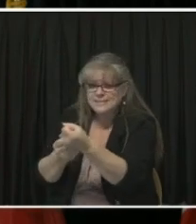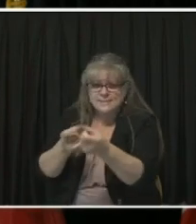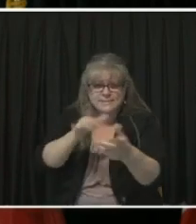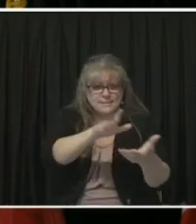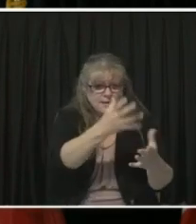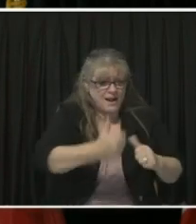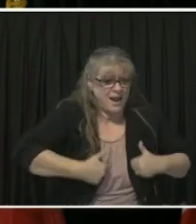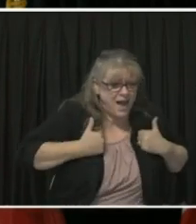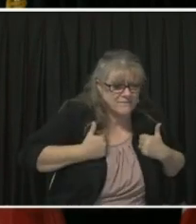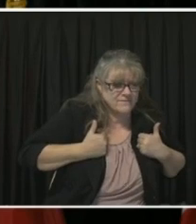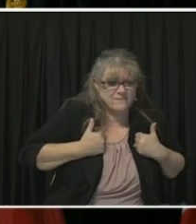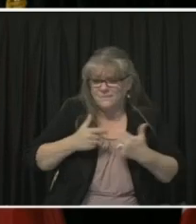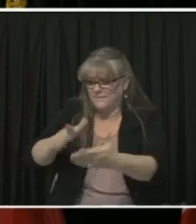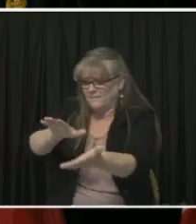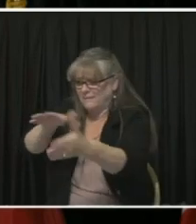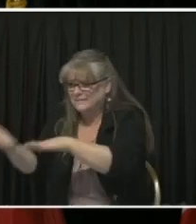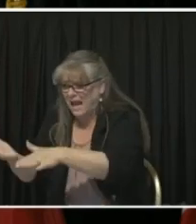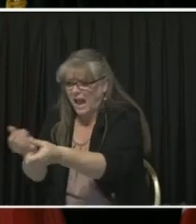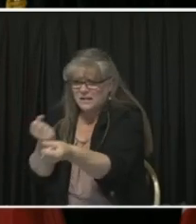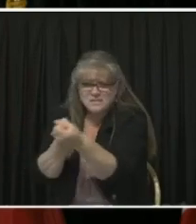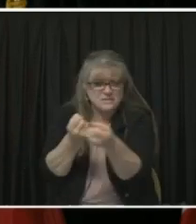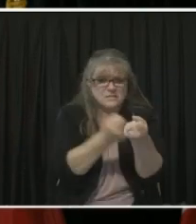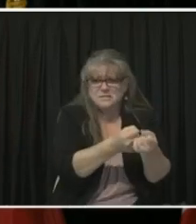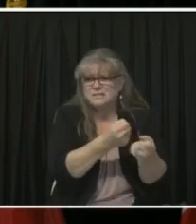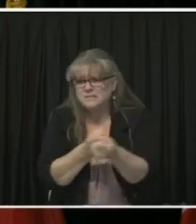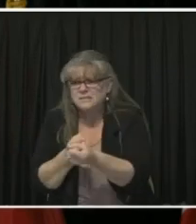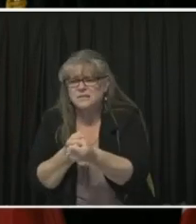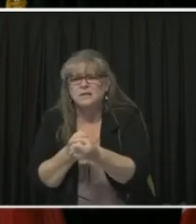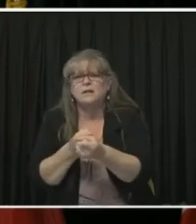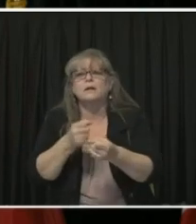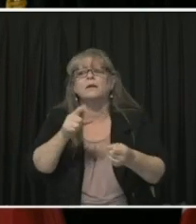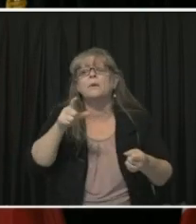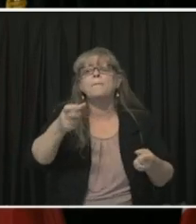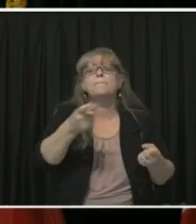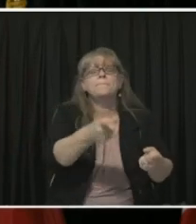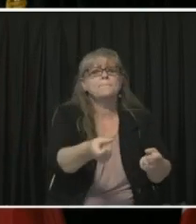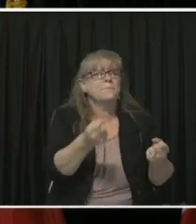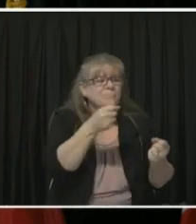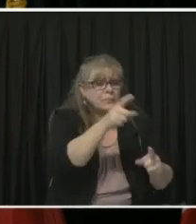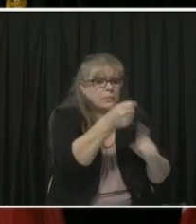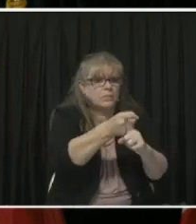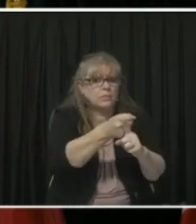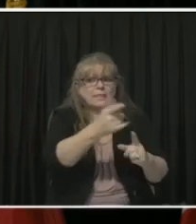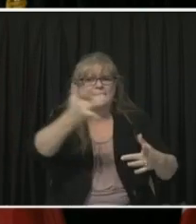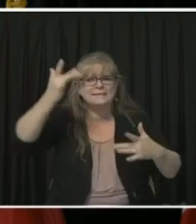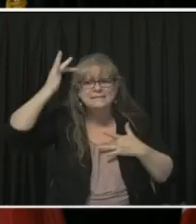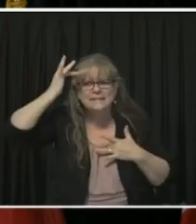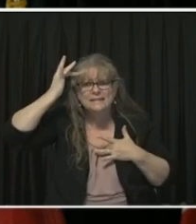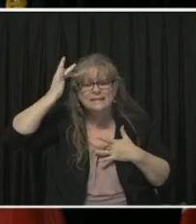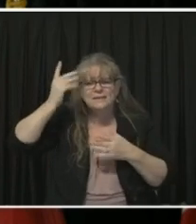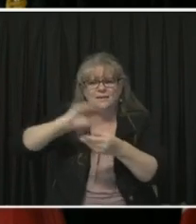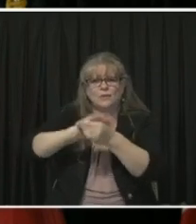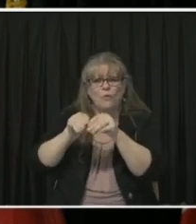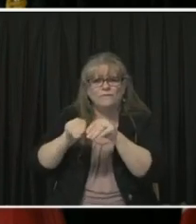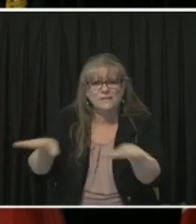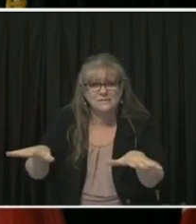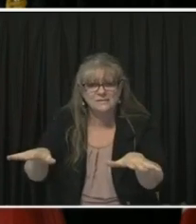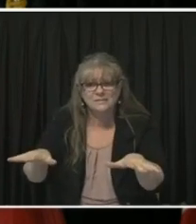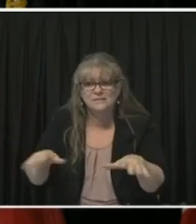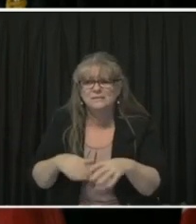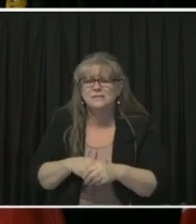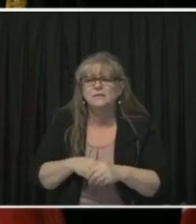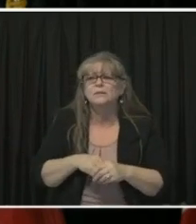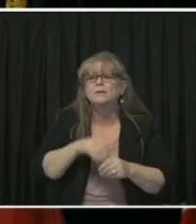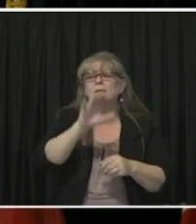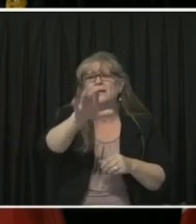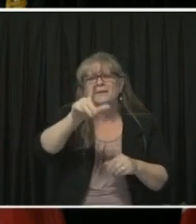medical professionals have themselves contracted coronavirus. And you know, you entered that profession knowing that infection was a